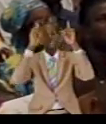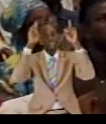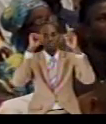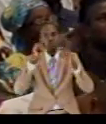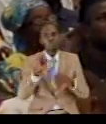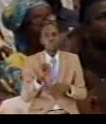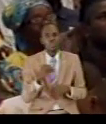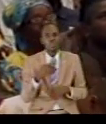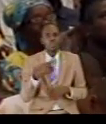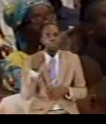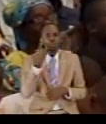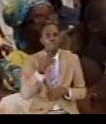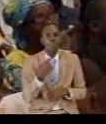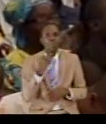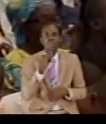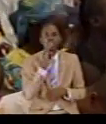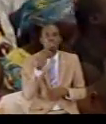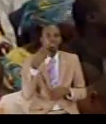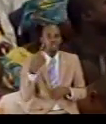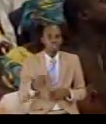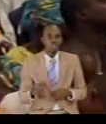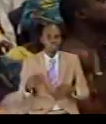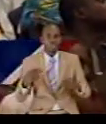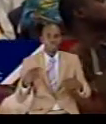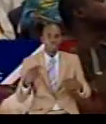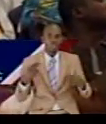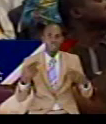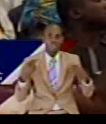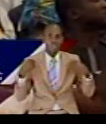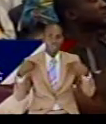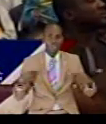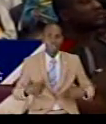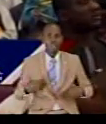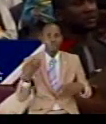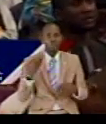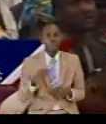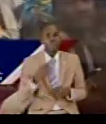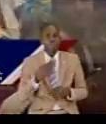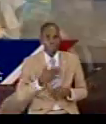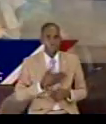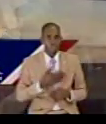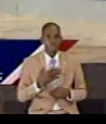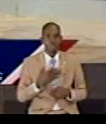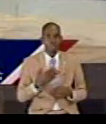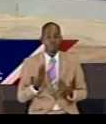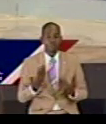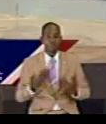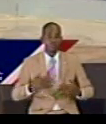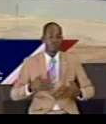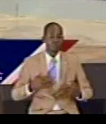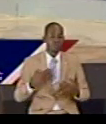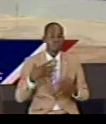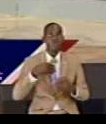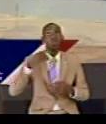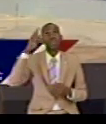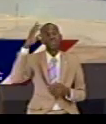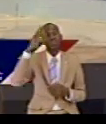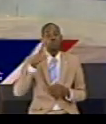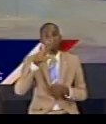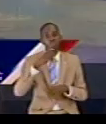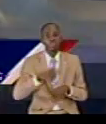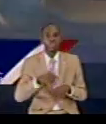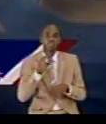Who is the health of my countenance and my God. Your time has now